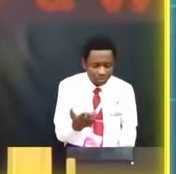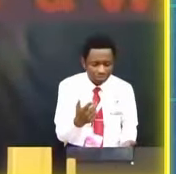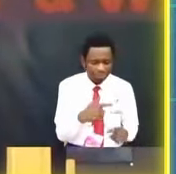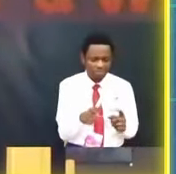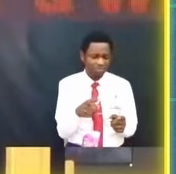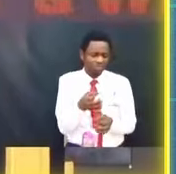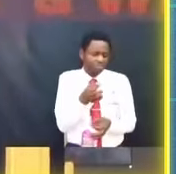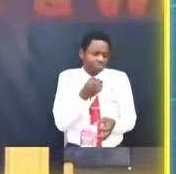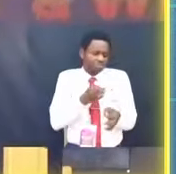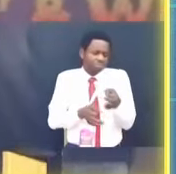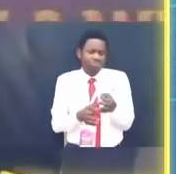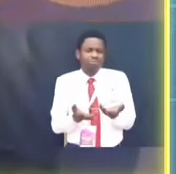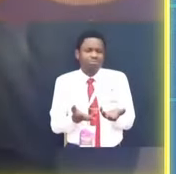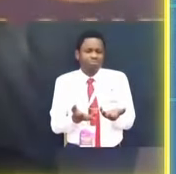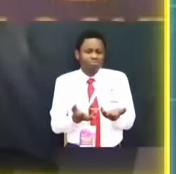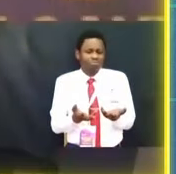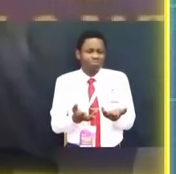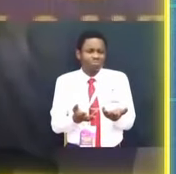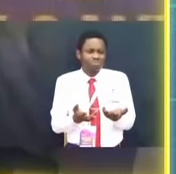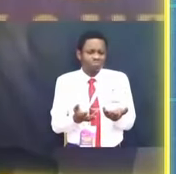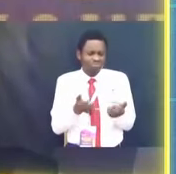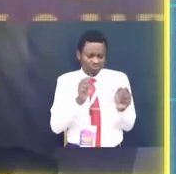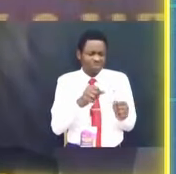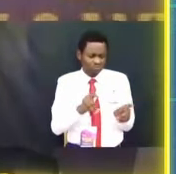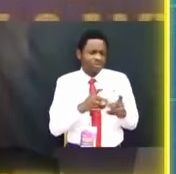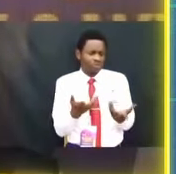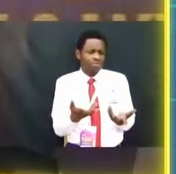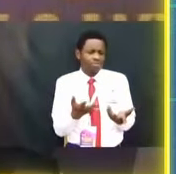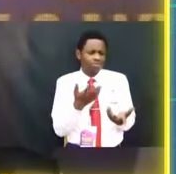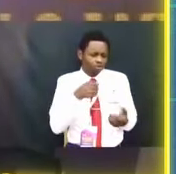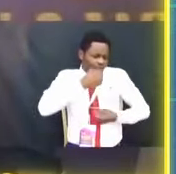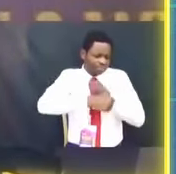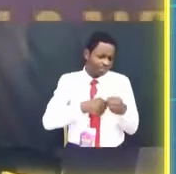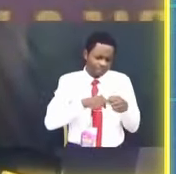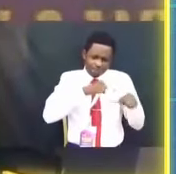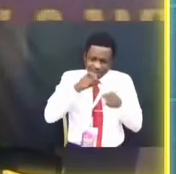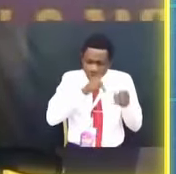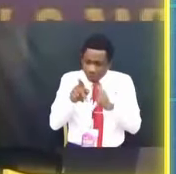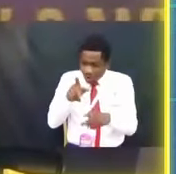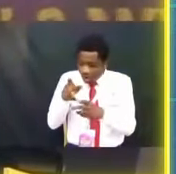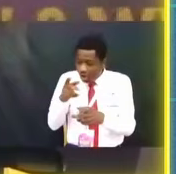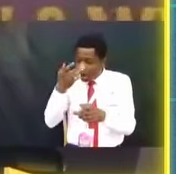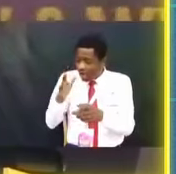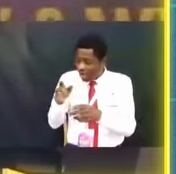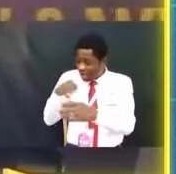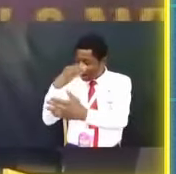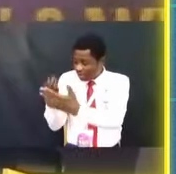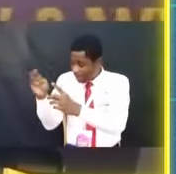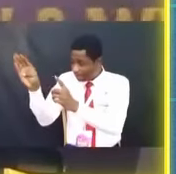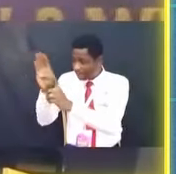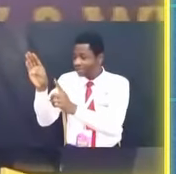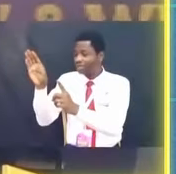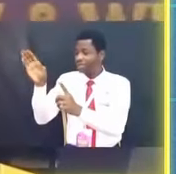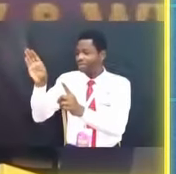cabin channel. Abisha could have done that. Because why? If you knew you would not drink, why did you cause us to risk our